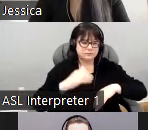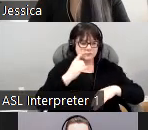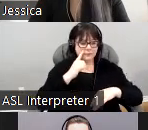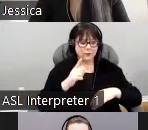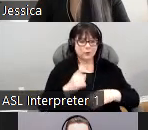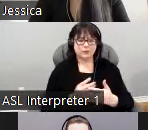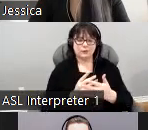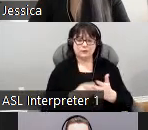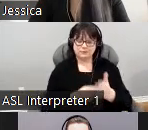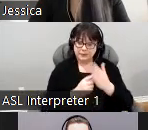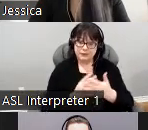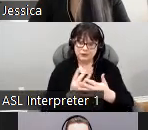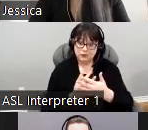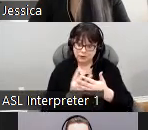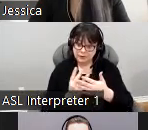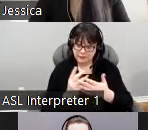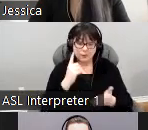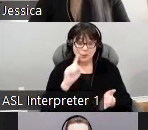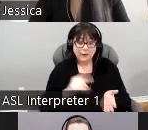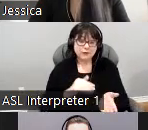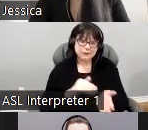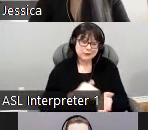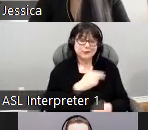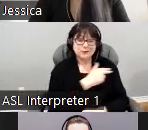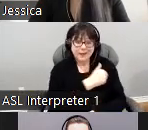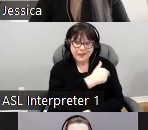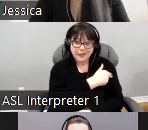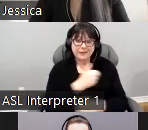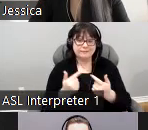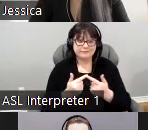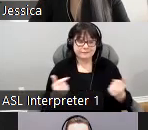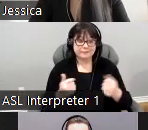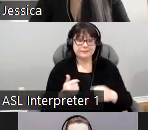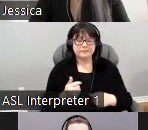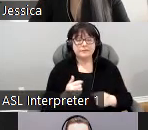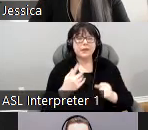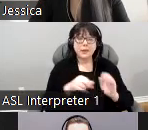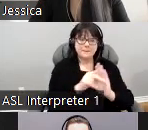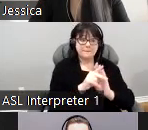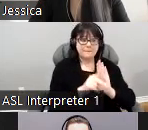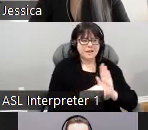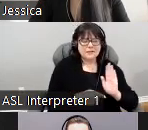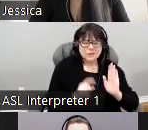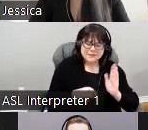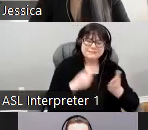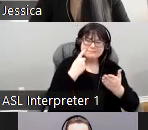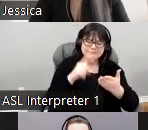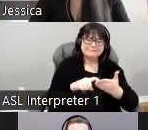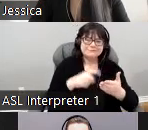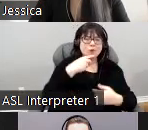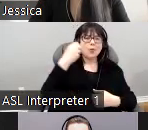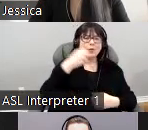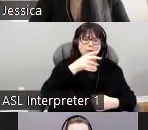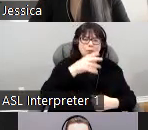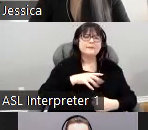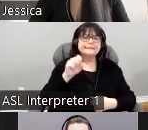the one thing to keep in mind is the need to recognize older women as experiencing IPV and family violence,